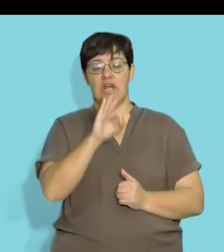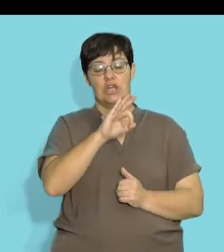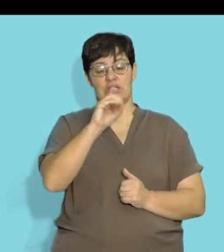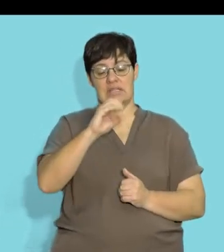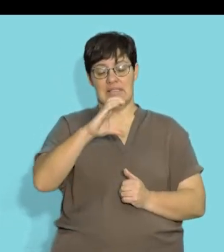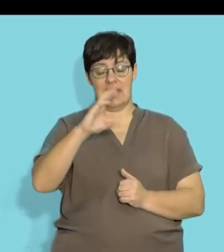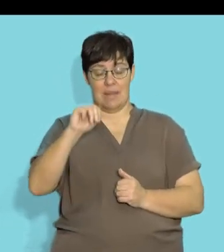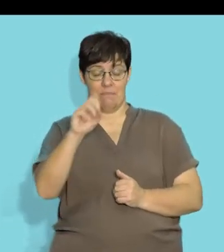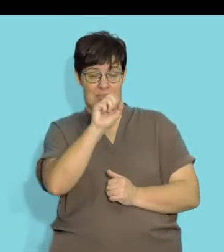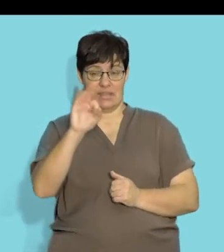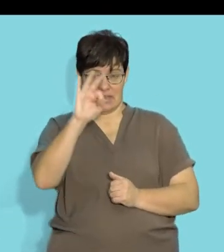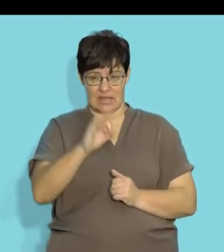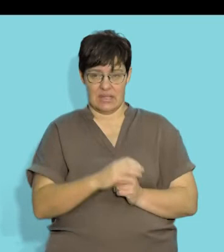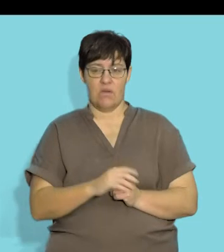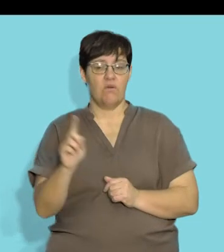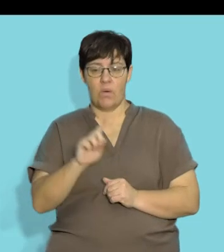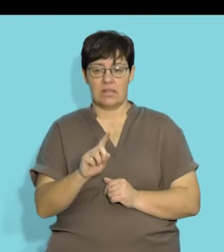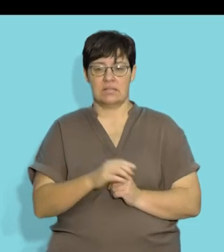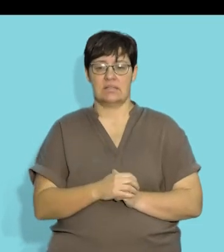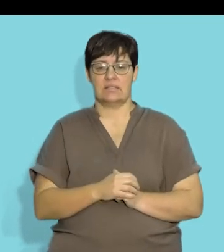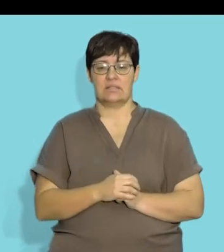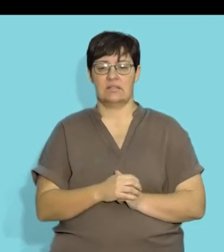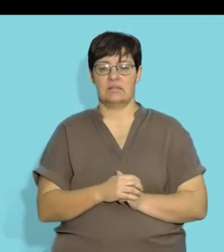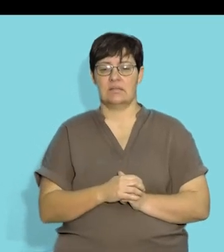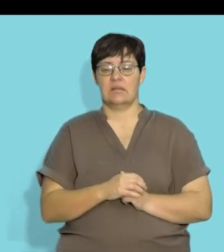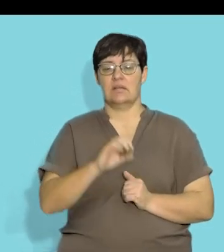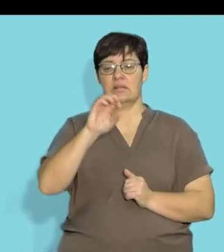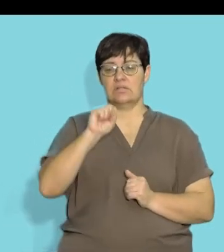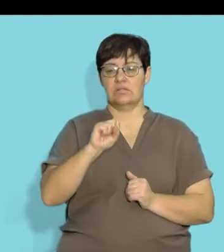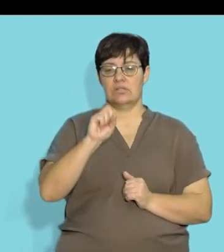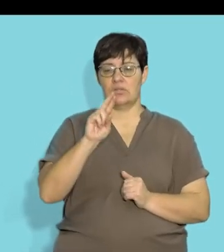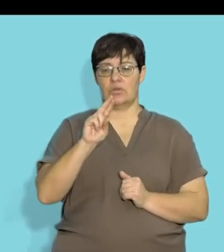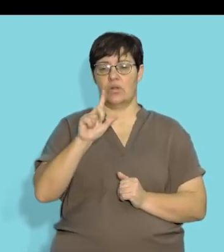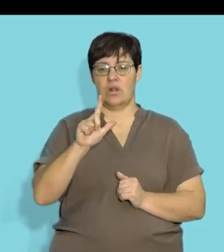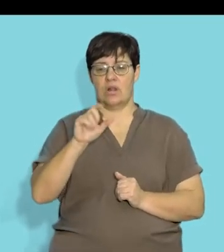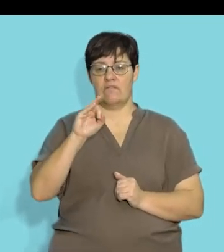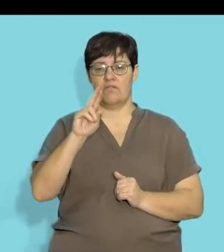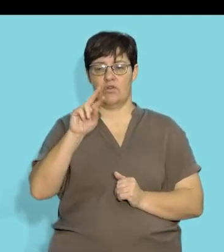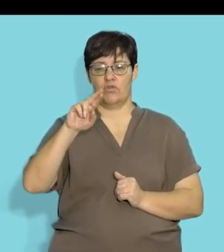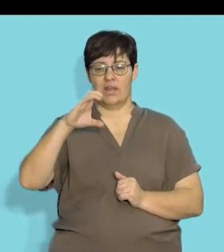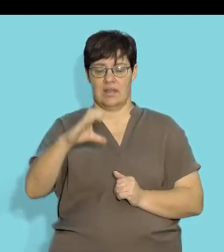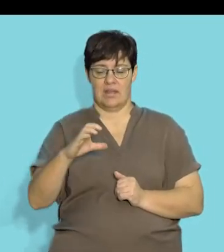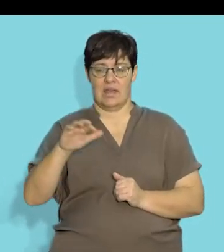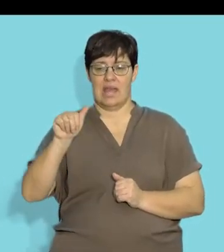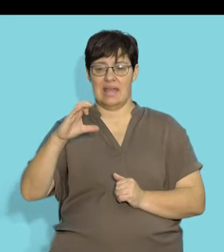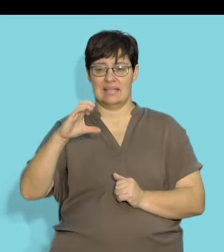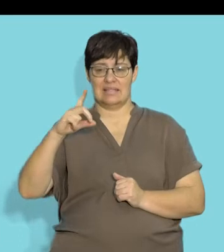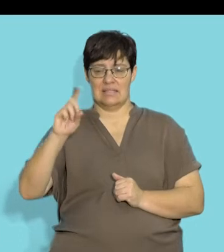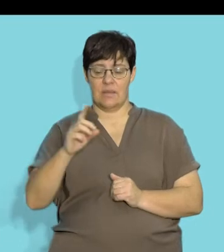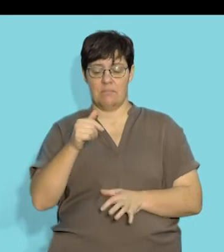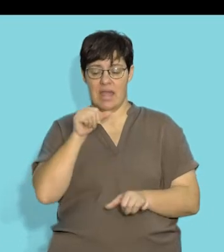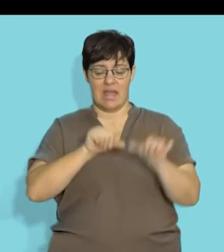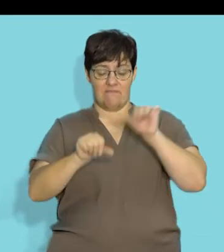cubic centimeters of sulfuric acid. So this is our acid, okay? One thing for sure, we must go back to chemical